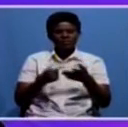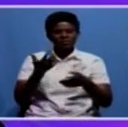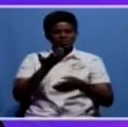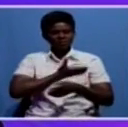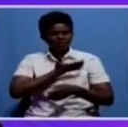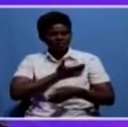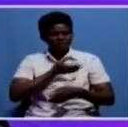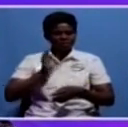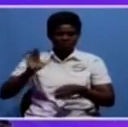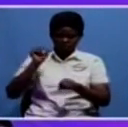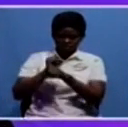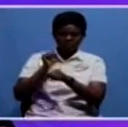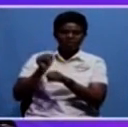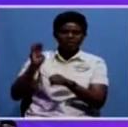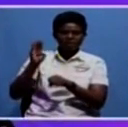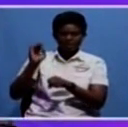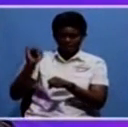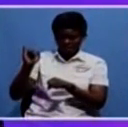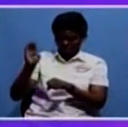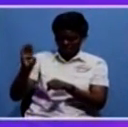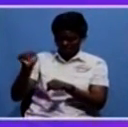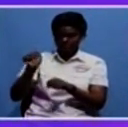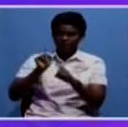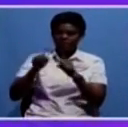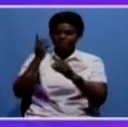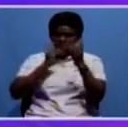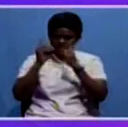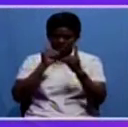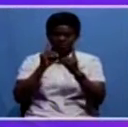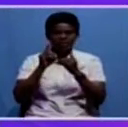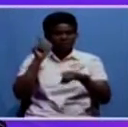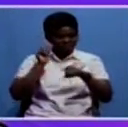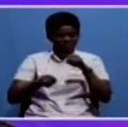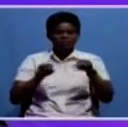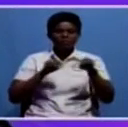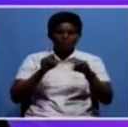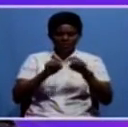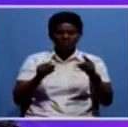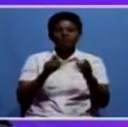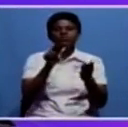IBA. I think this just calls for dialogue that, look, maybe we might not be able to afford it. The